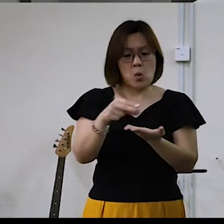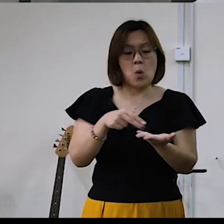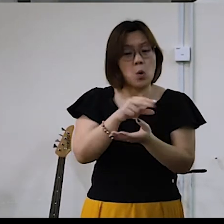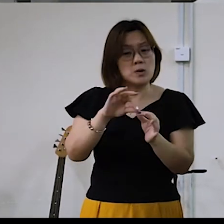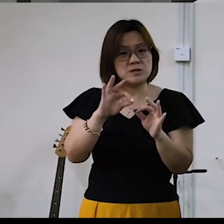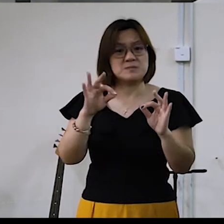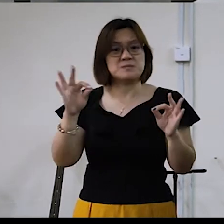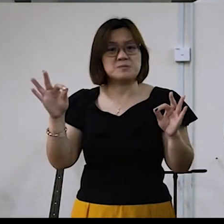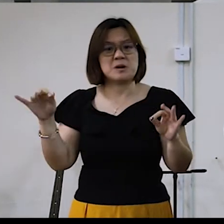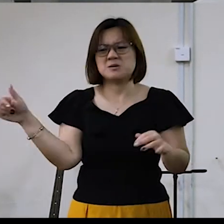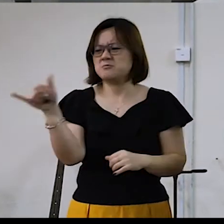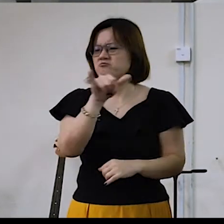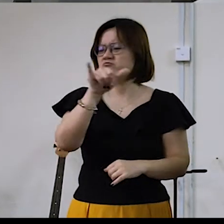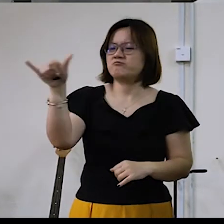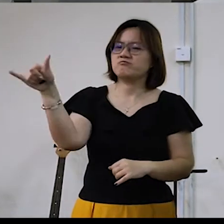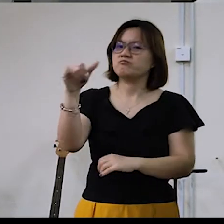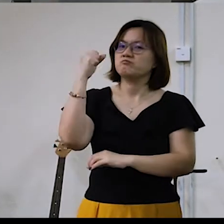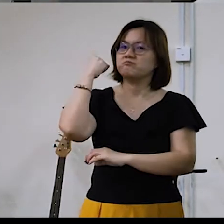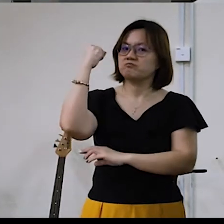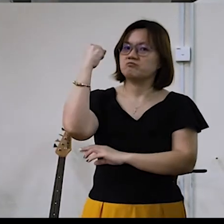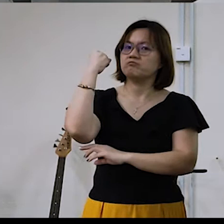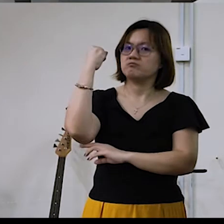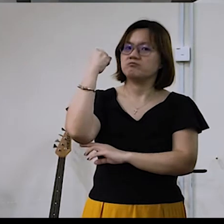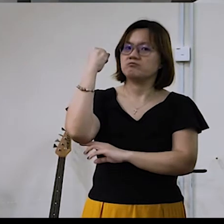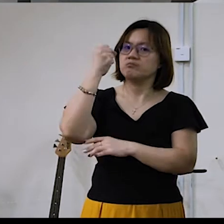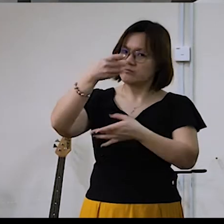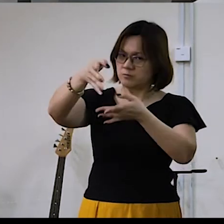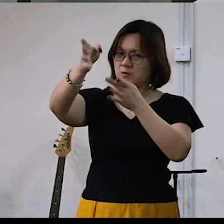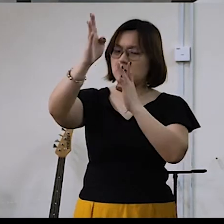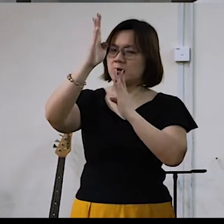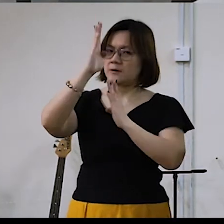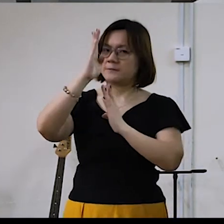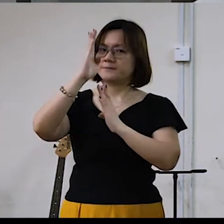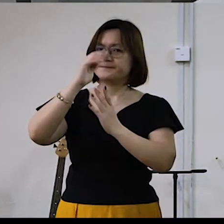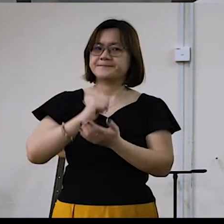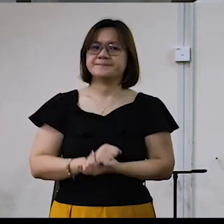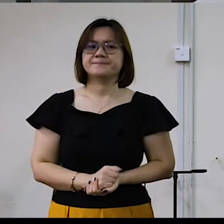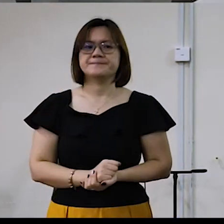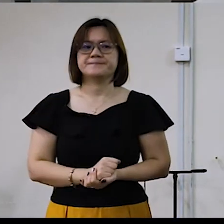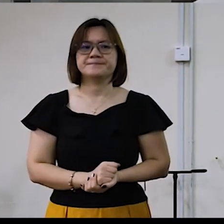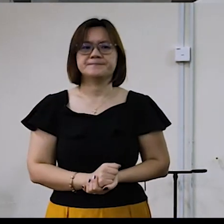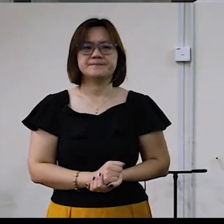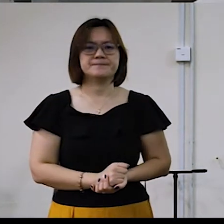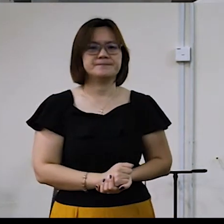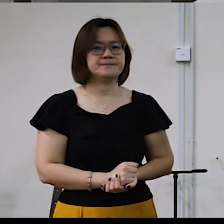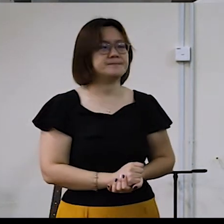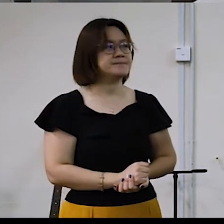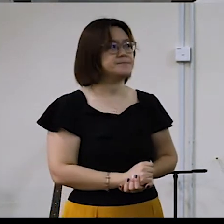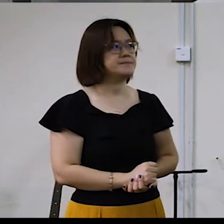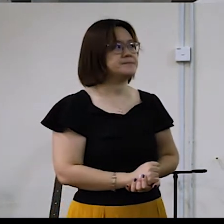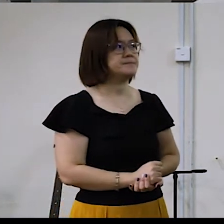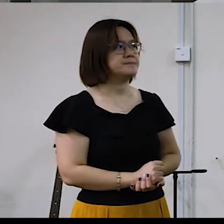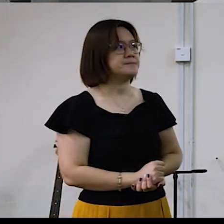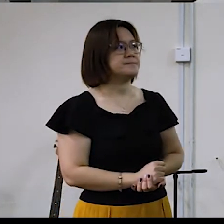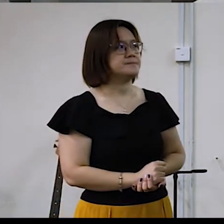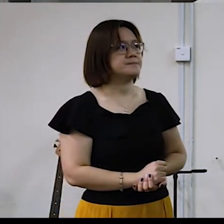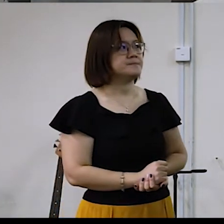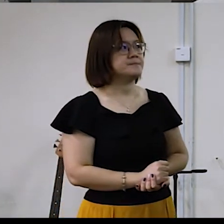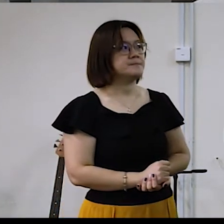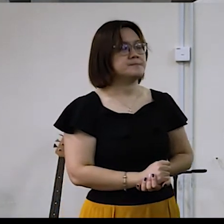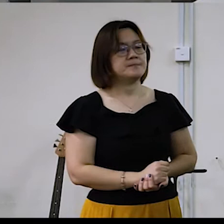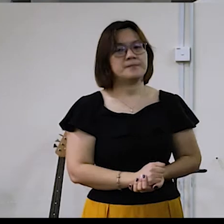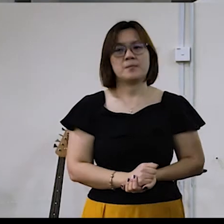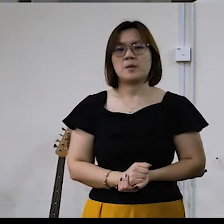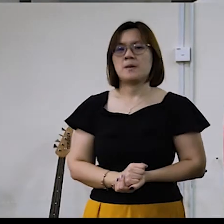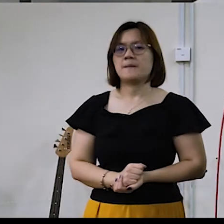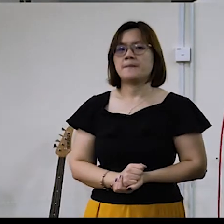of Abraham, Isaac, and Jacob. The Father is the God of Abraham, Isaac, and Jacob. Jesus is the God of Abraham, Isaac, and Jacob. And the